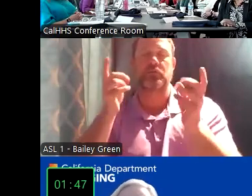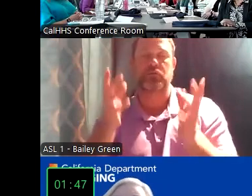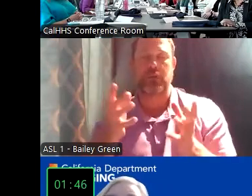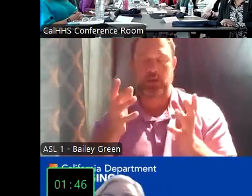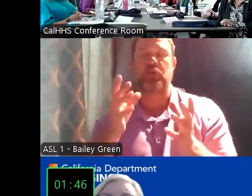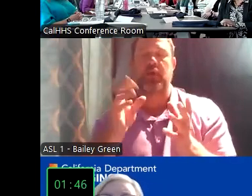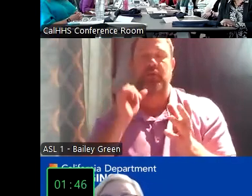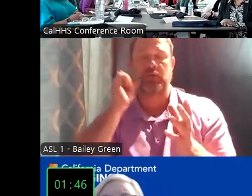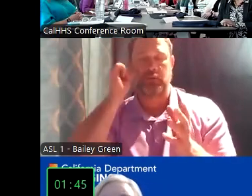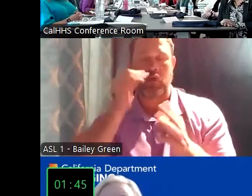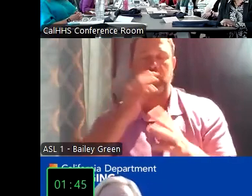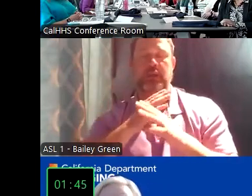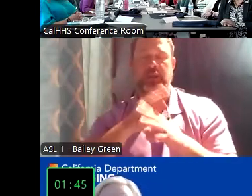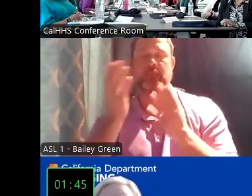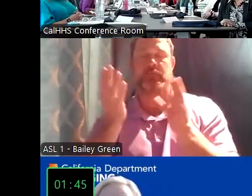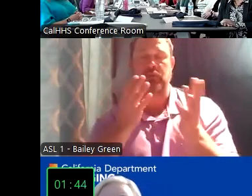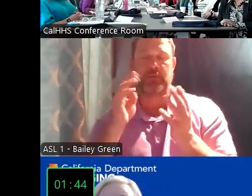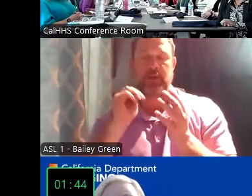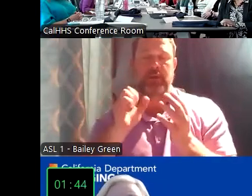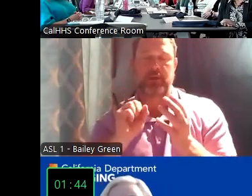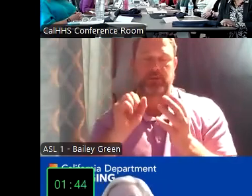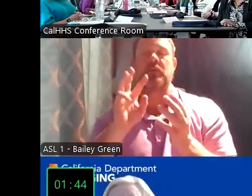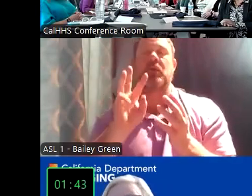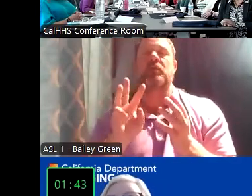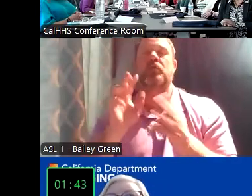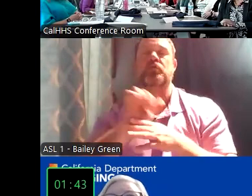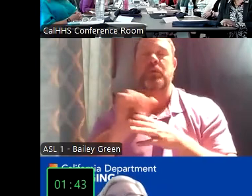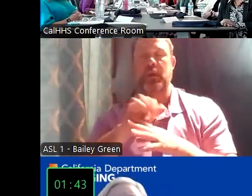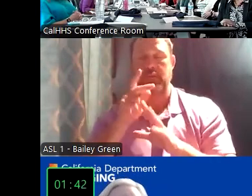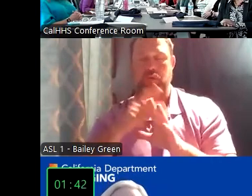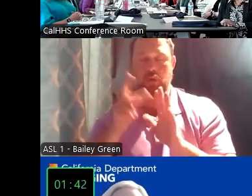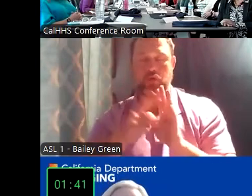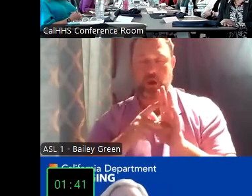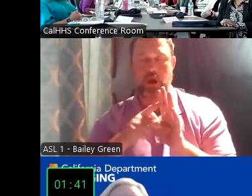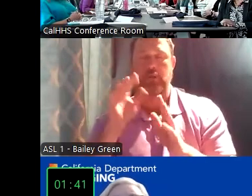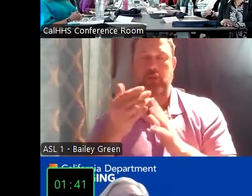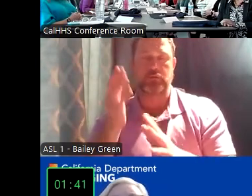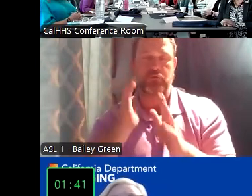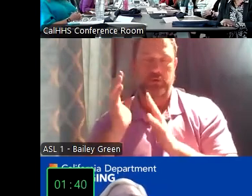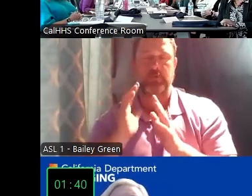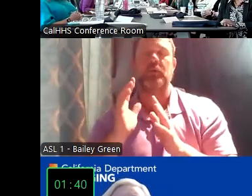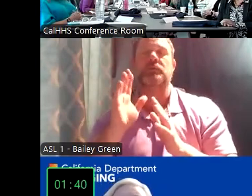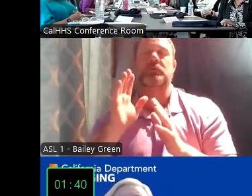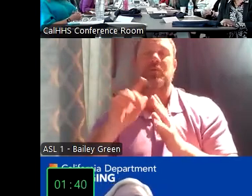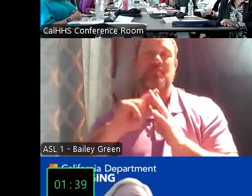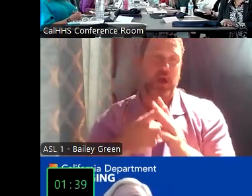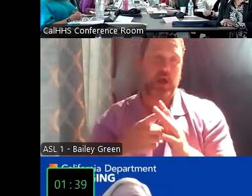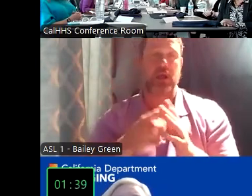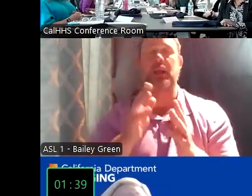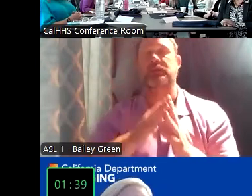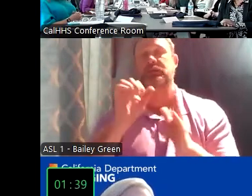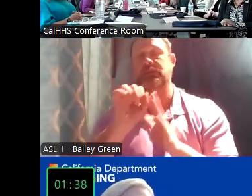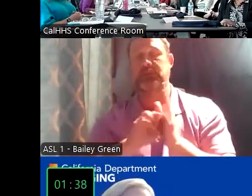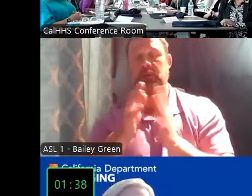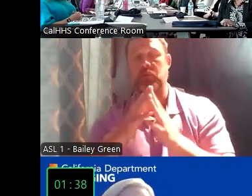the Adult Protective Services MSW training program that was previously carried out both in pilot and statewide